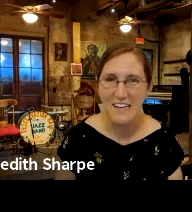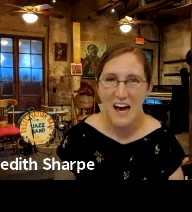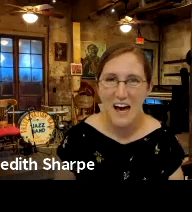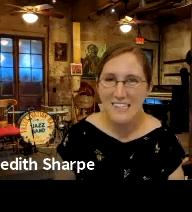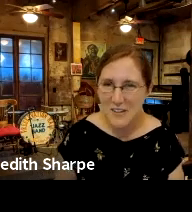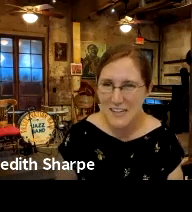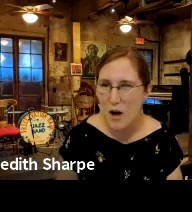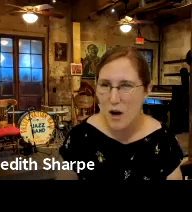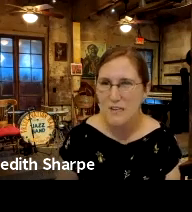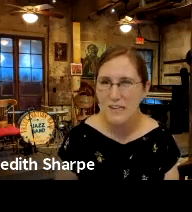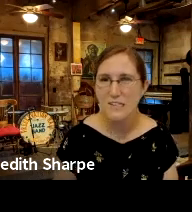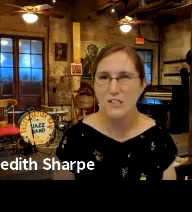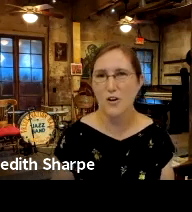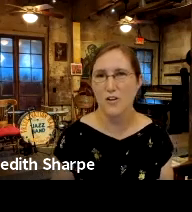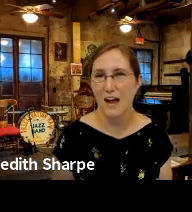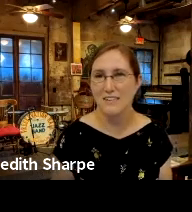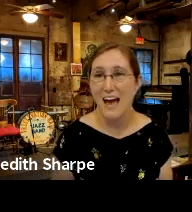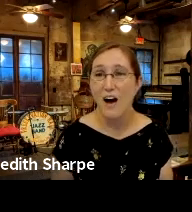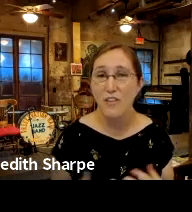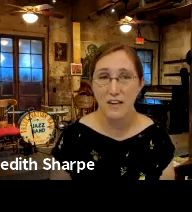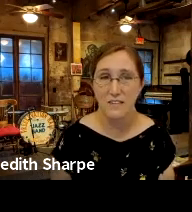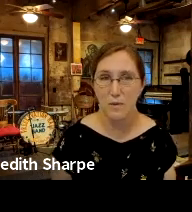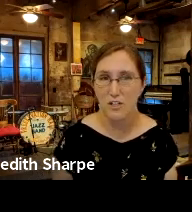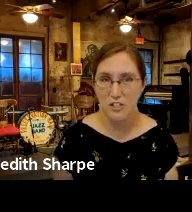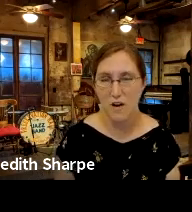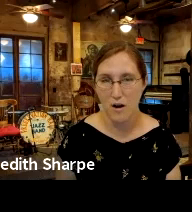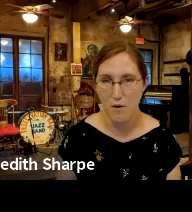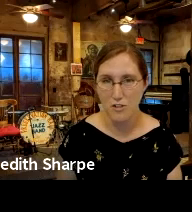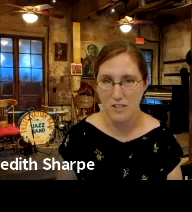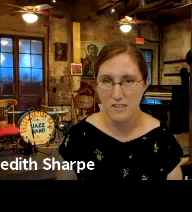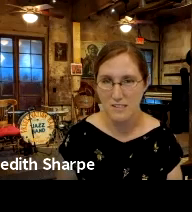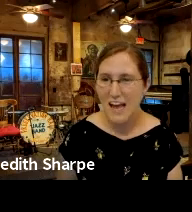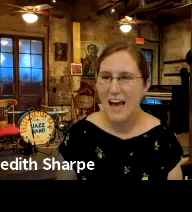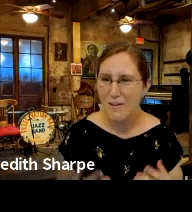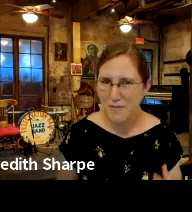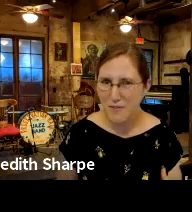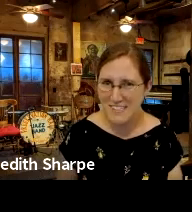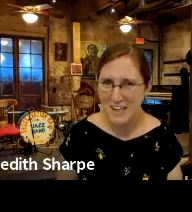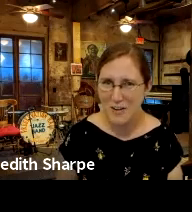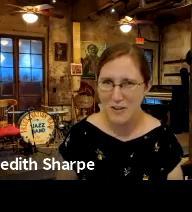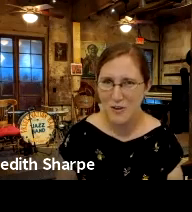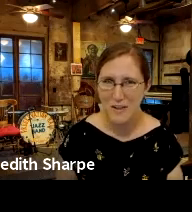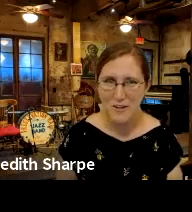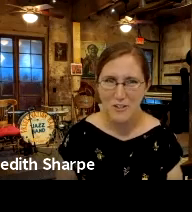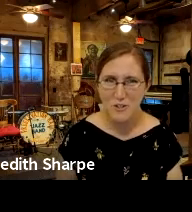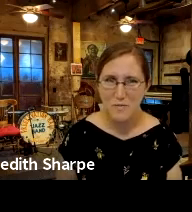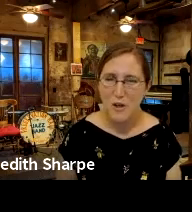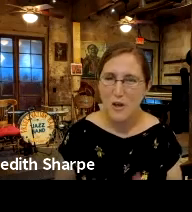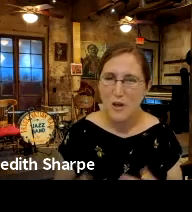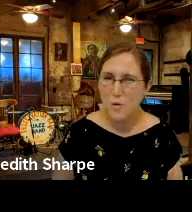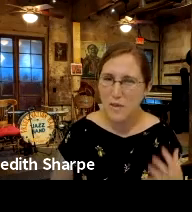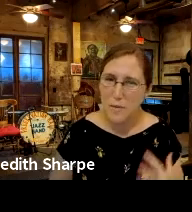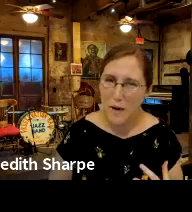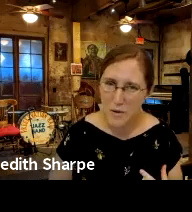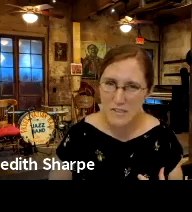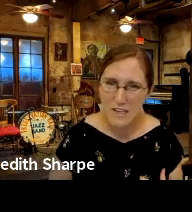feeling, let's look at how music can serve as a healthy expression of our emotions. And first, let's take a look at the research.